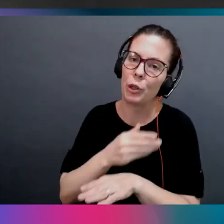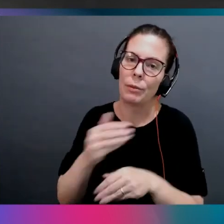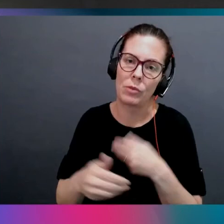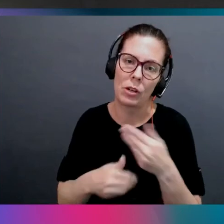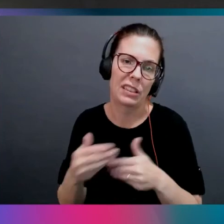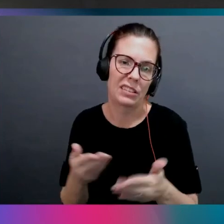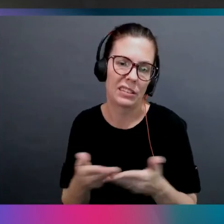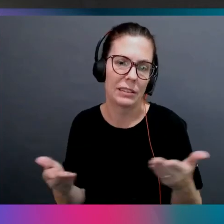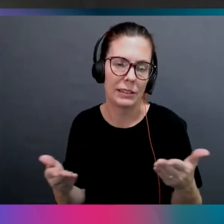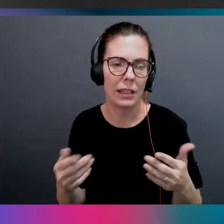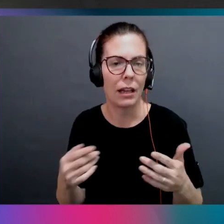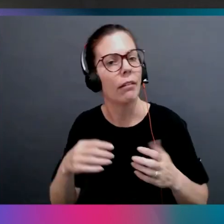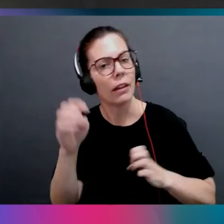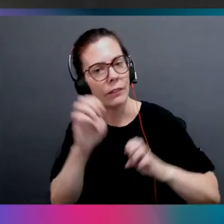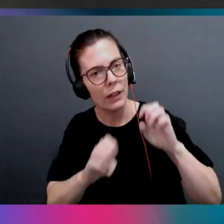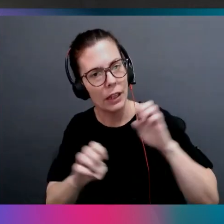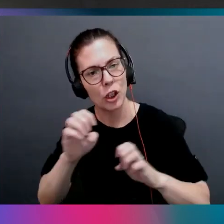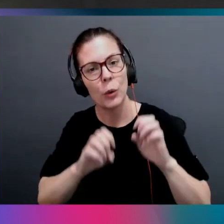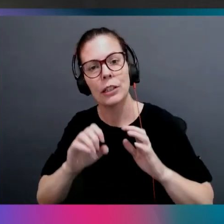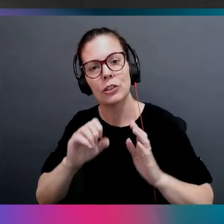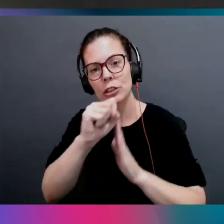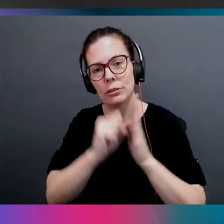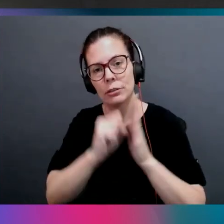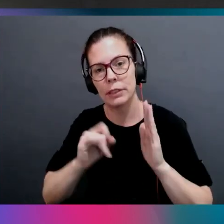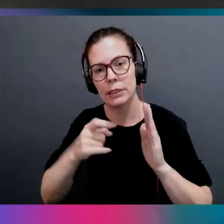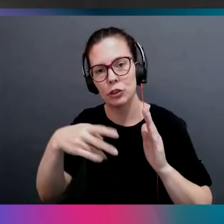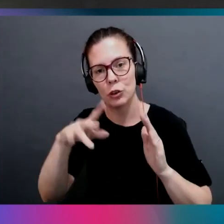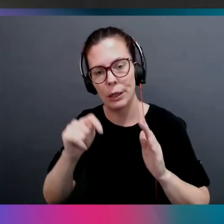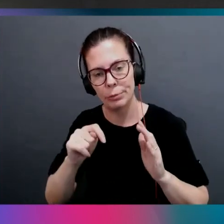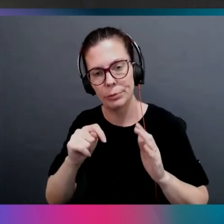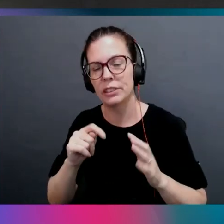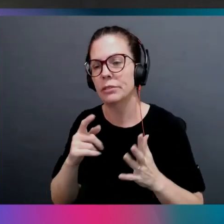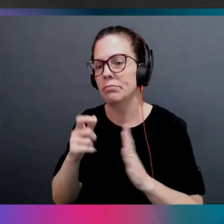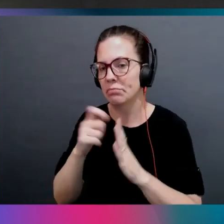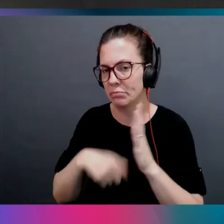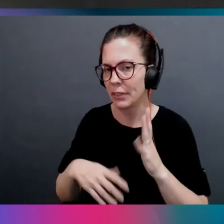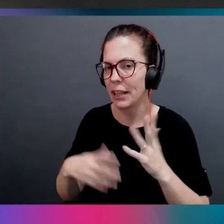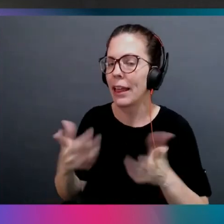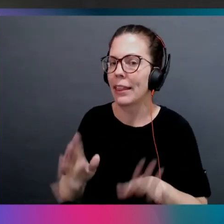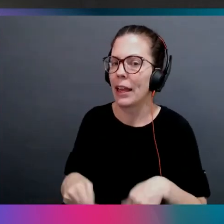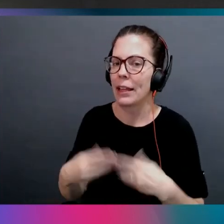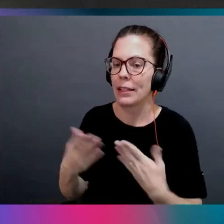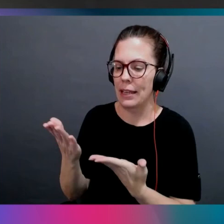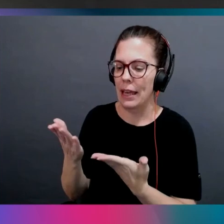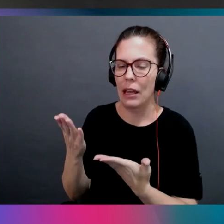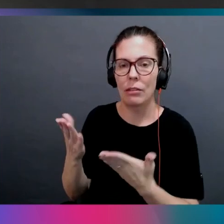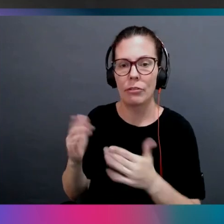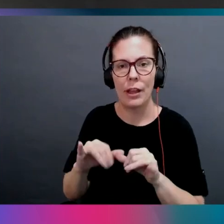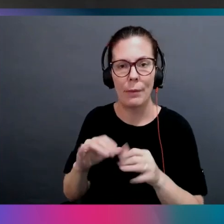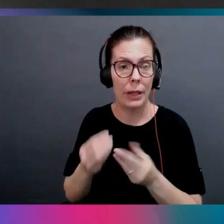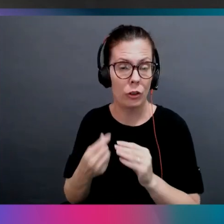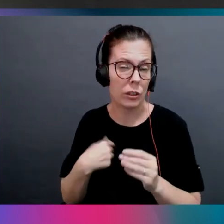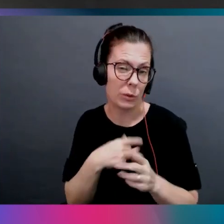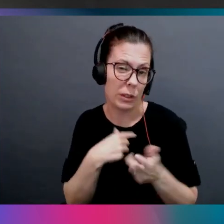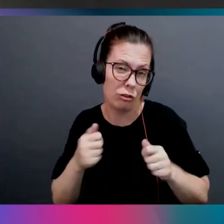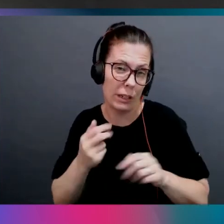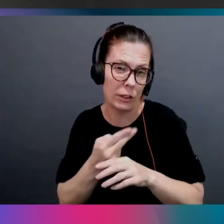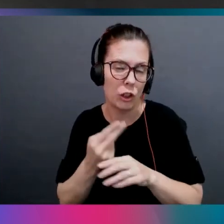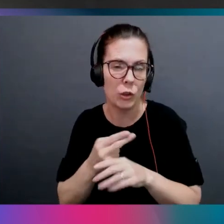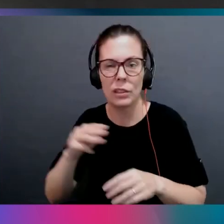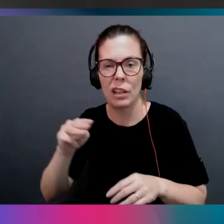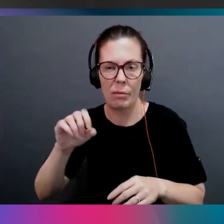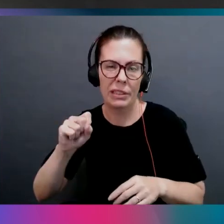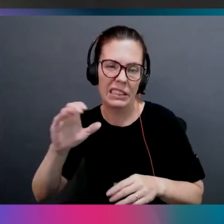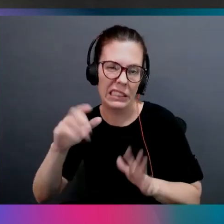there's an evaluation script that we ran and dig into that. And that came up and gave us the metrics that we were trying to use, like the MSE and things like that. We were